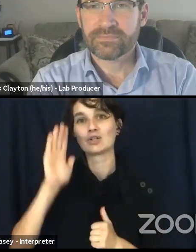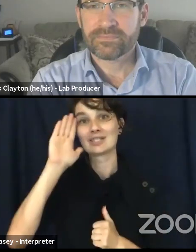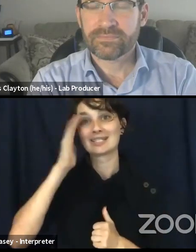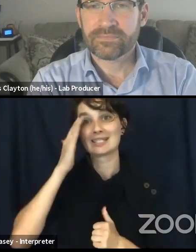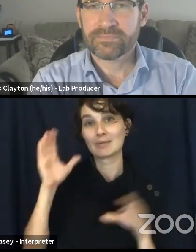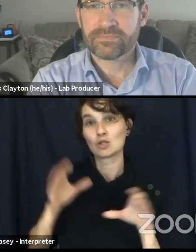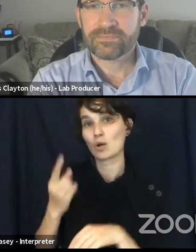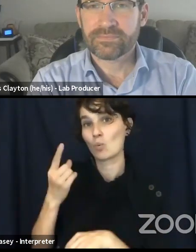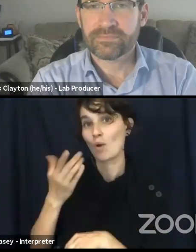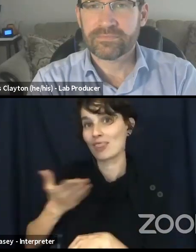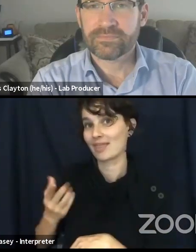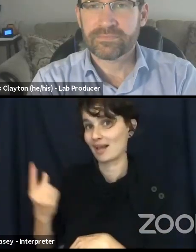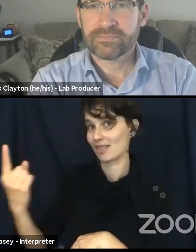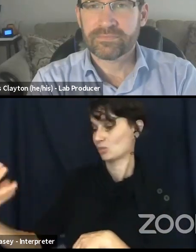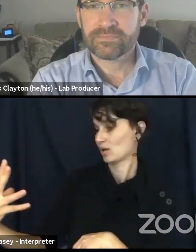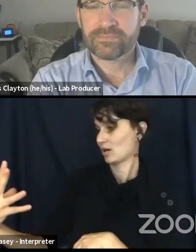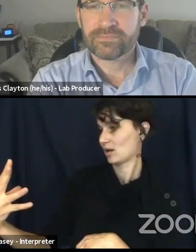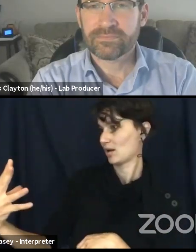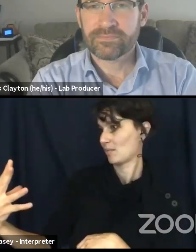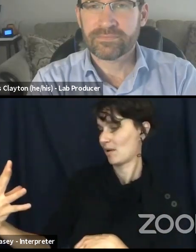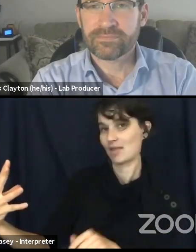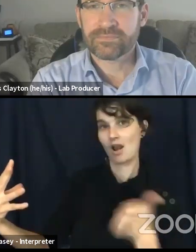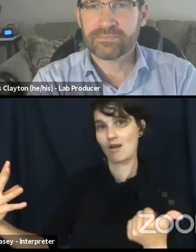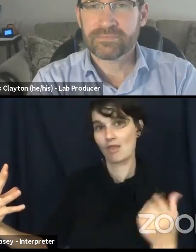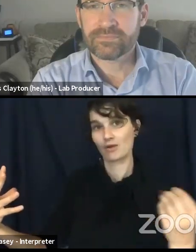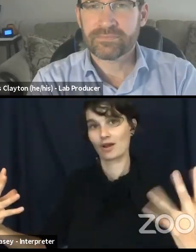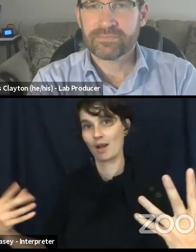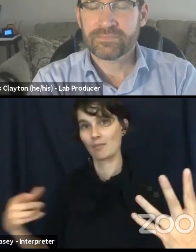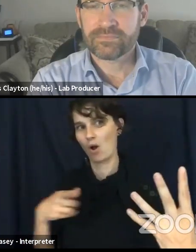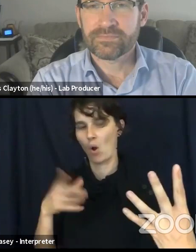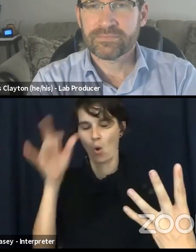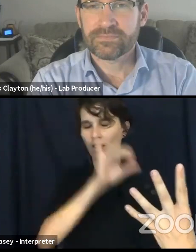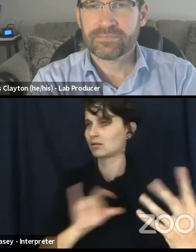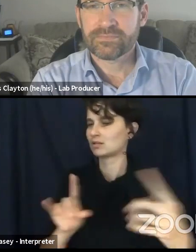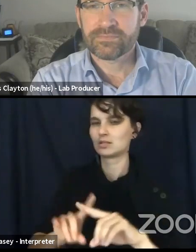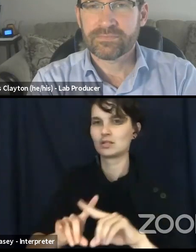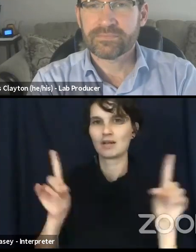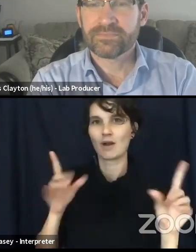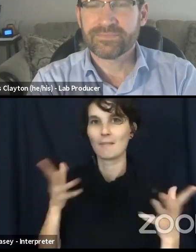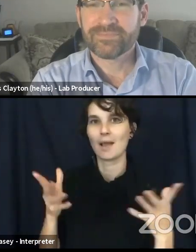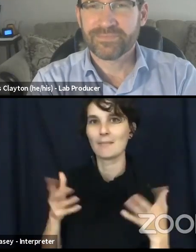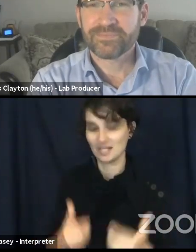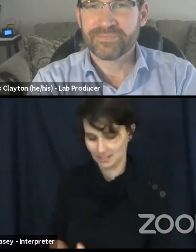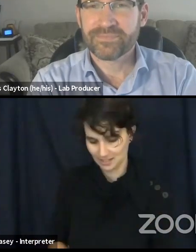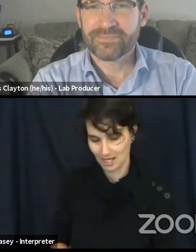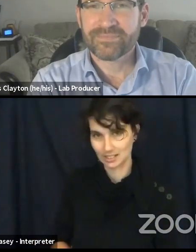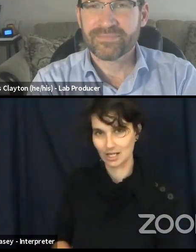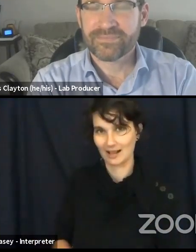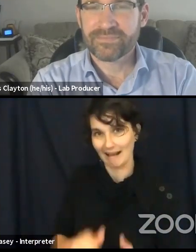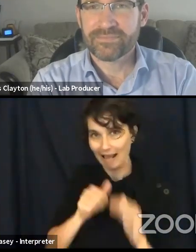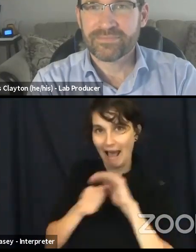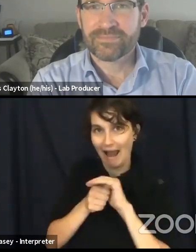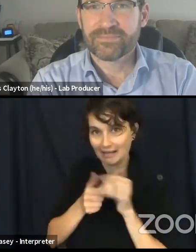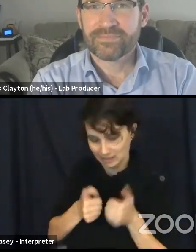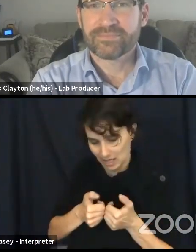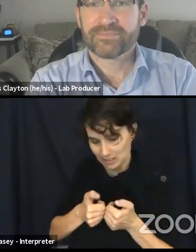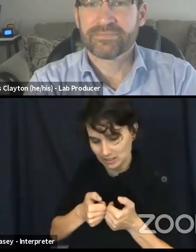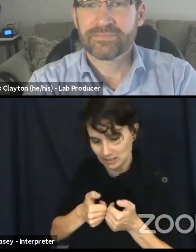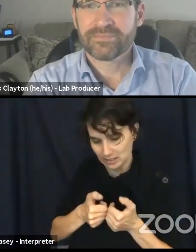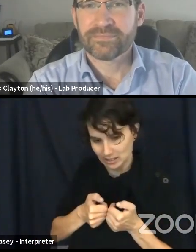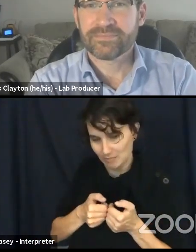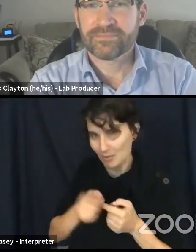one camera, but like to another camera, it might look totally, he might be texting under the table, or something nefarious might be going on that you